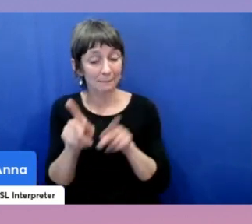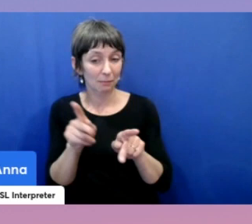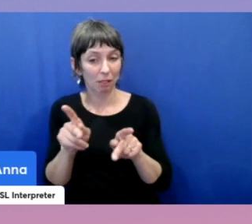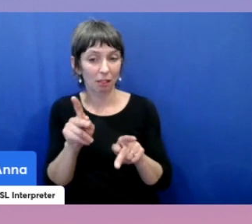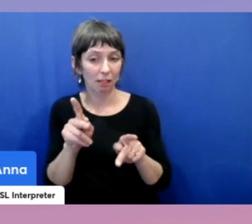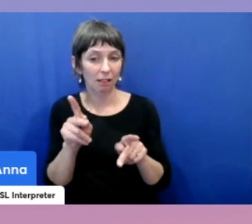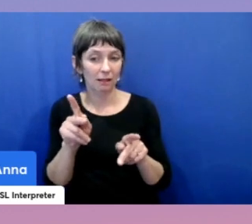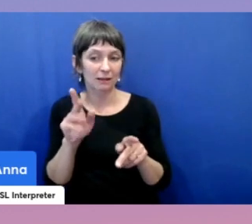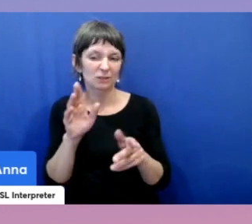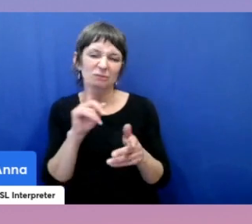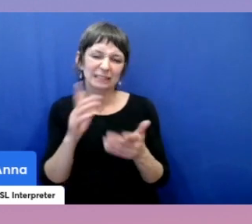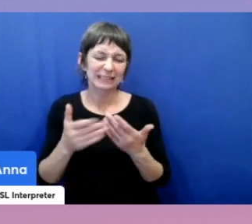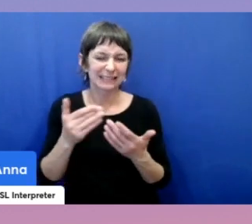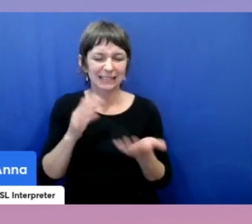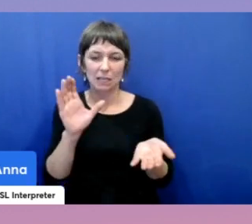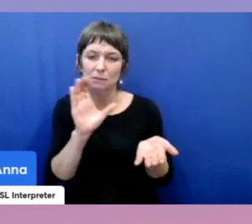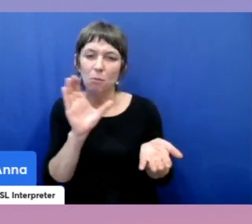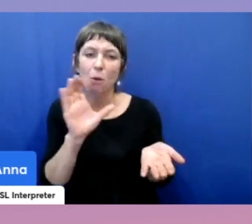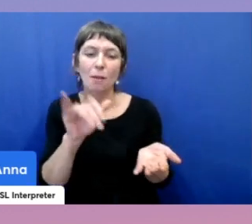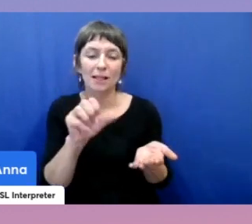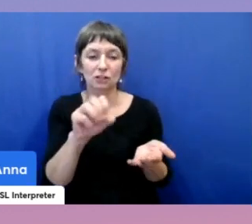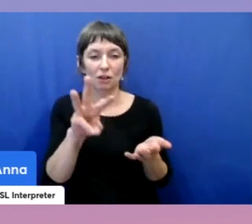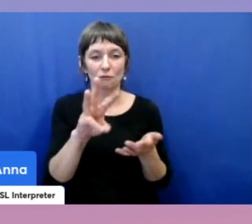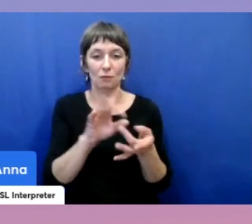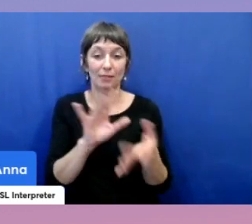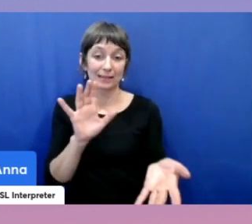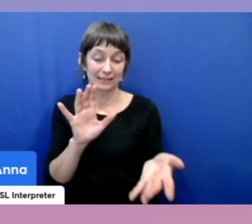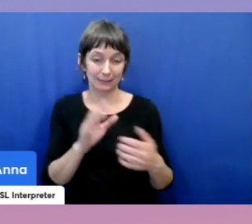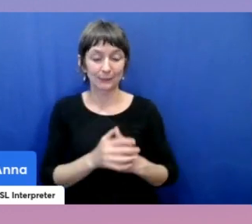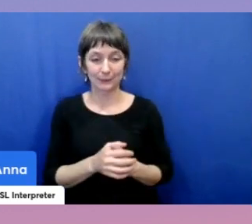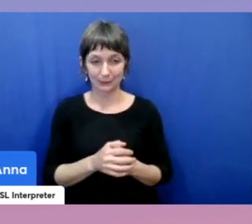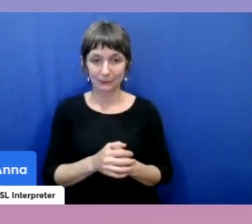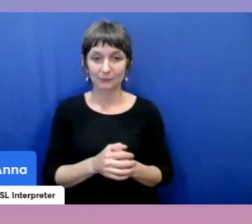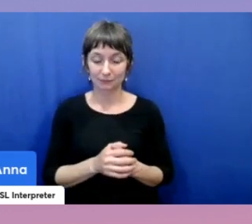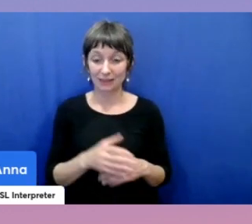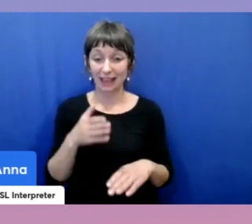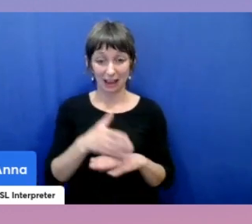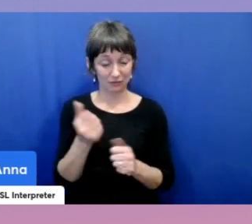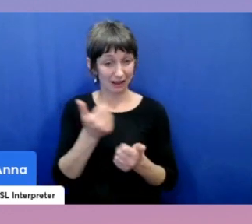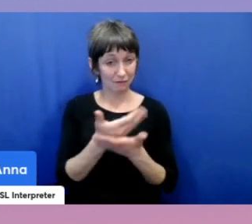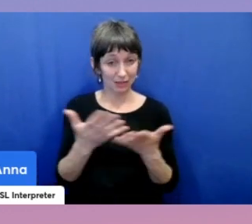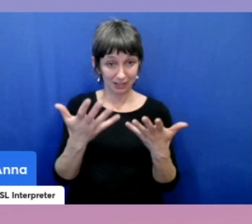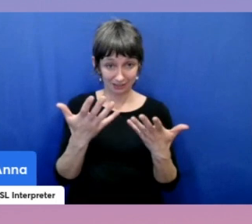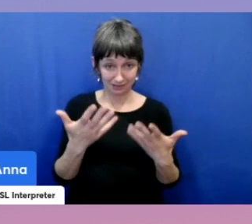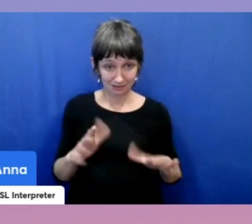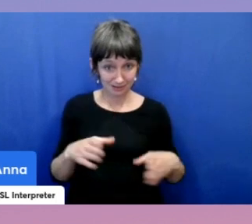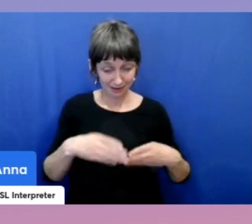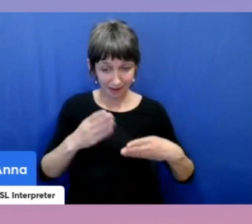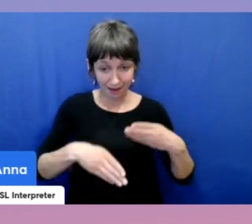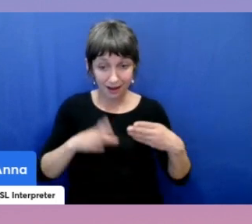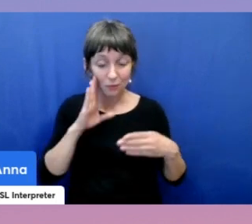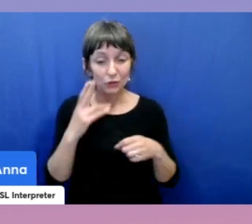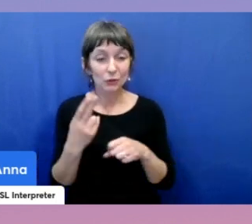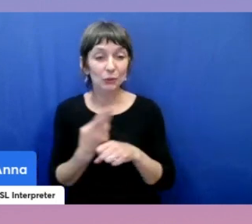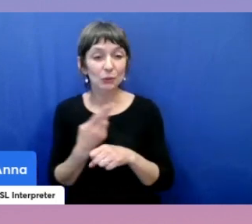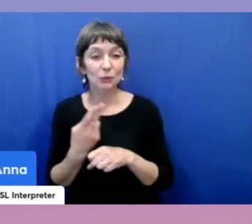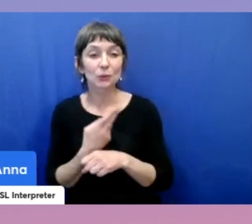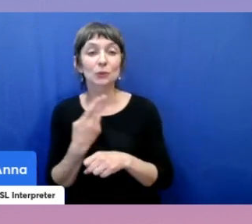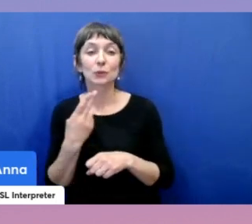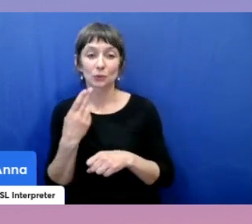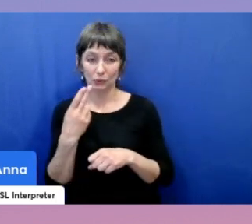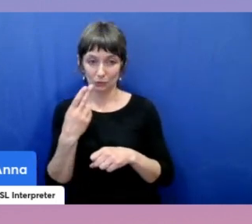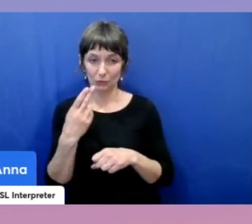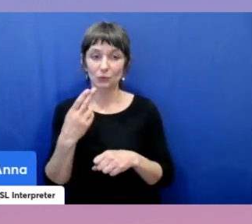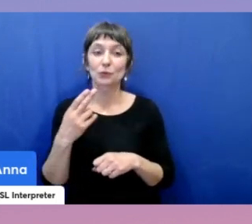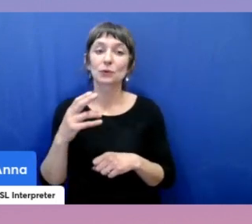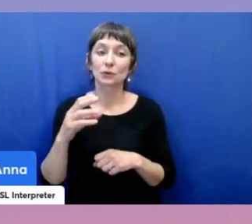easy explore the software list. And after everything done, it will be using job template CICD to